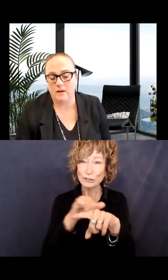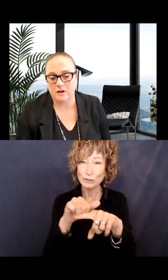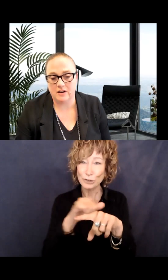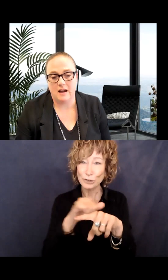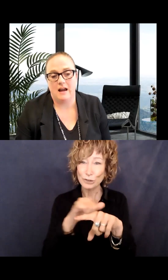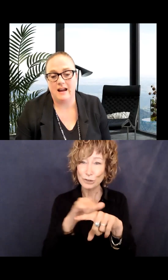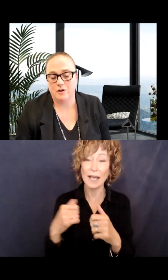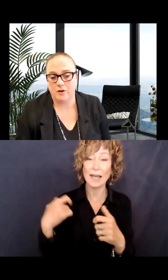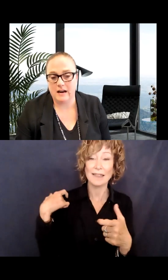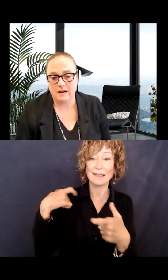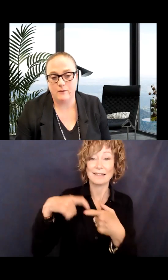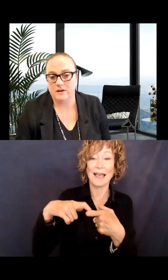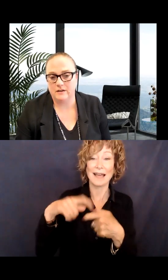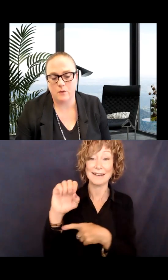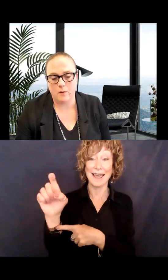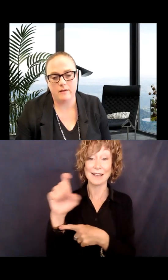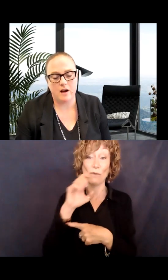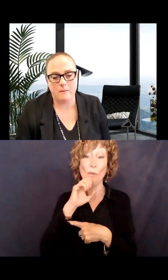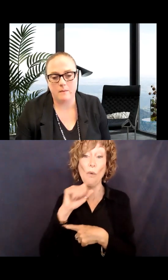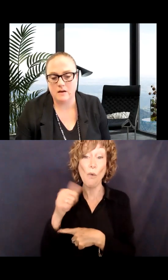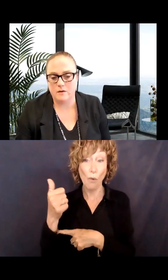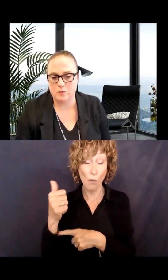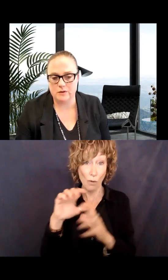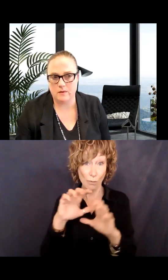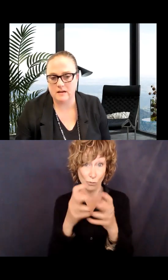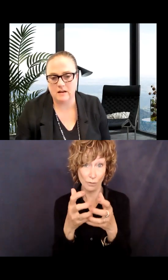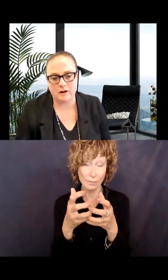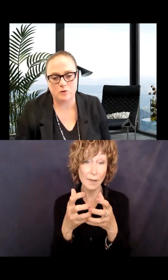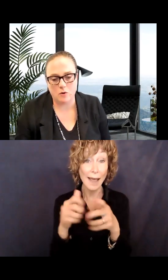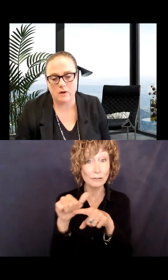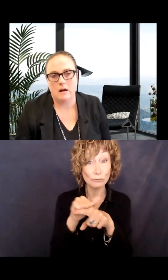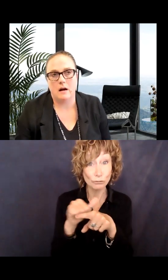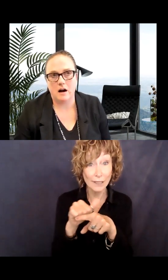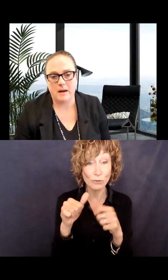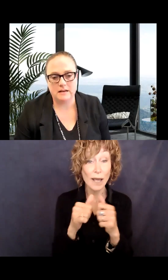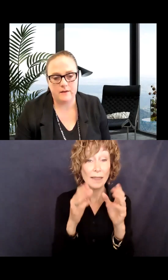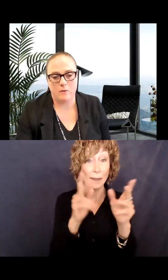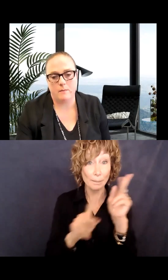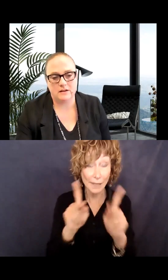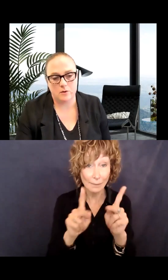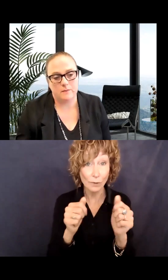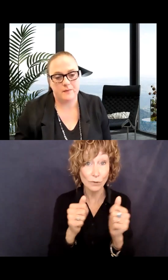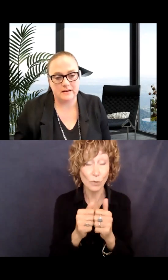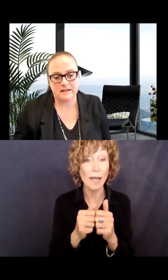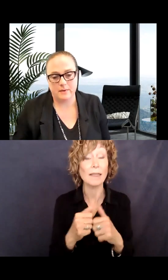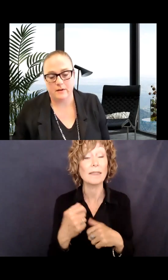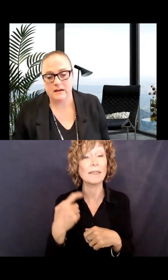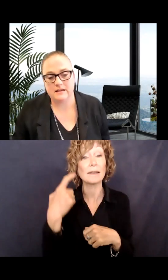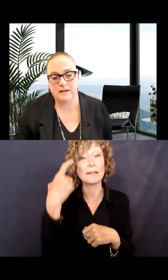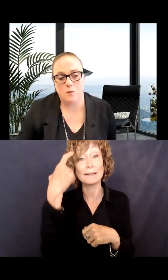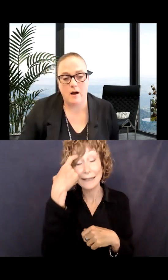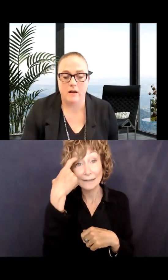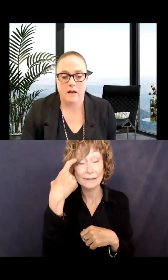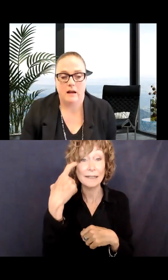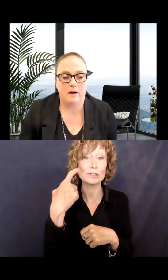older population and training for dealing with individuals with intellectual and developmental